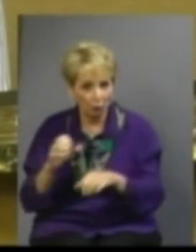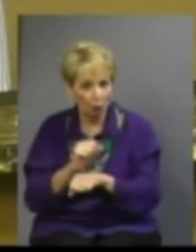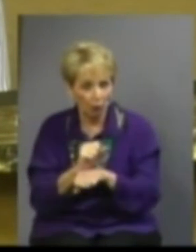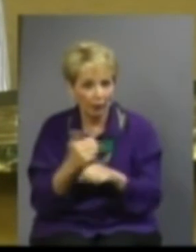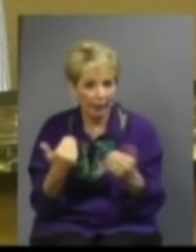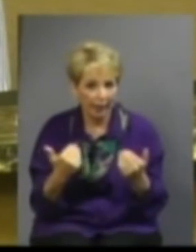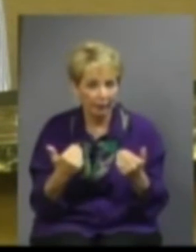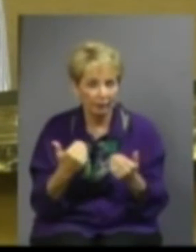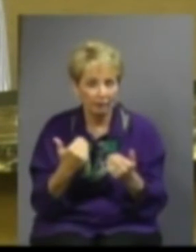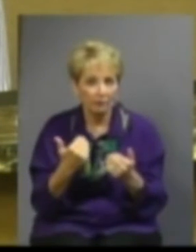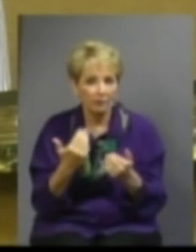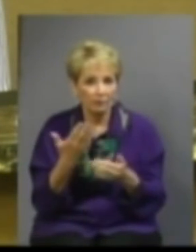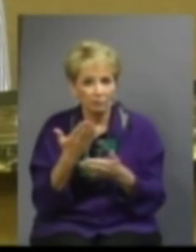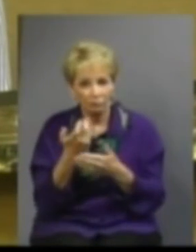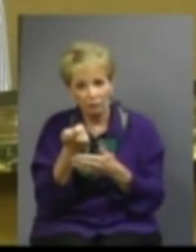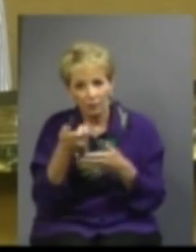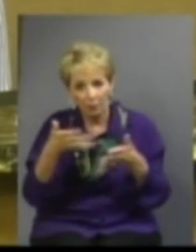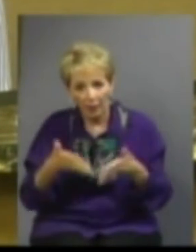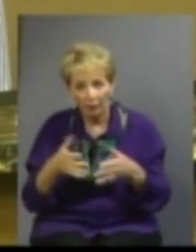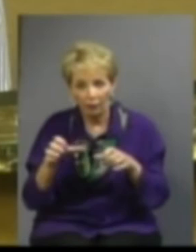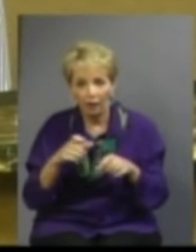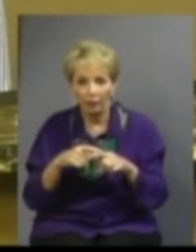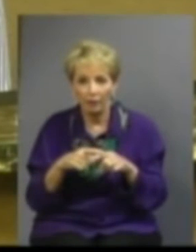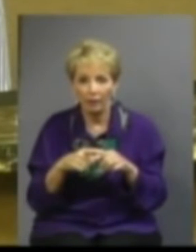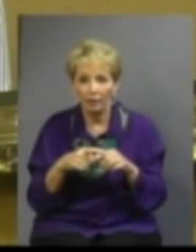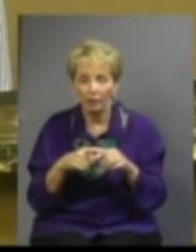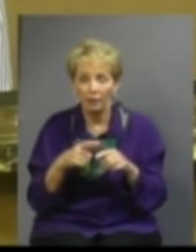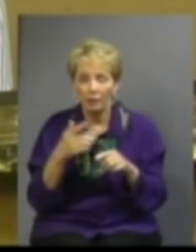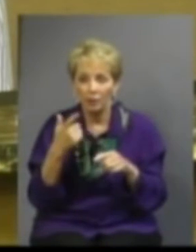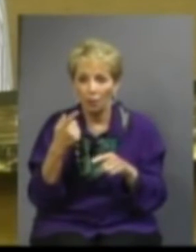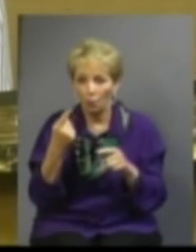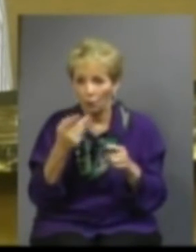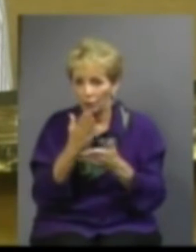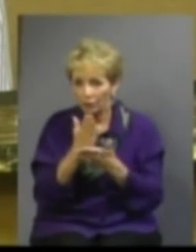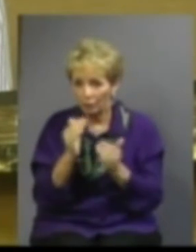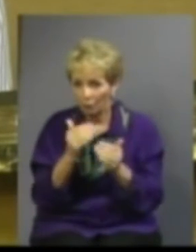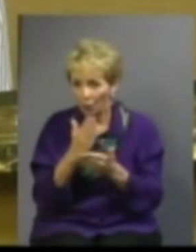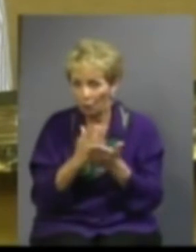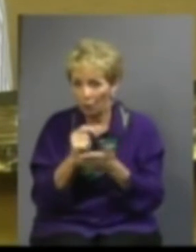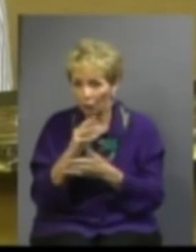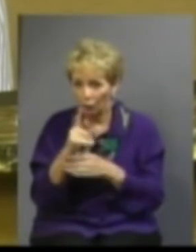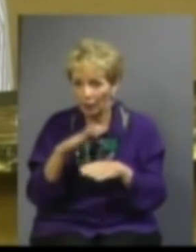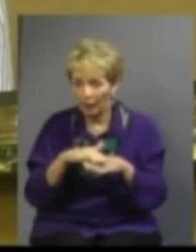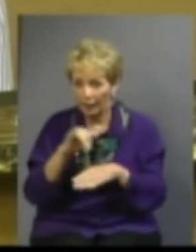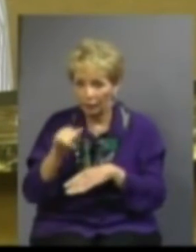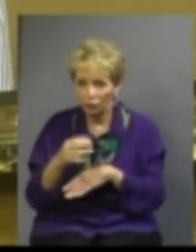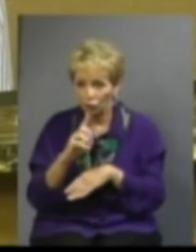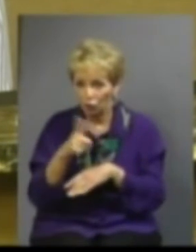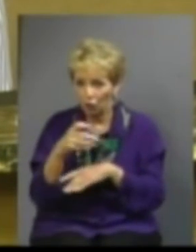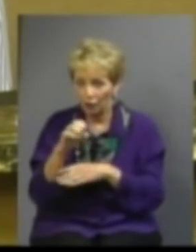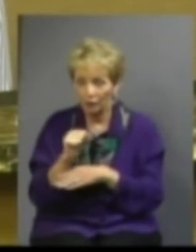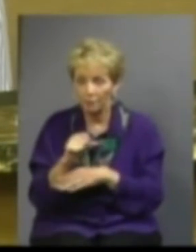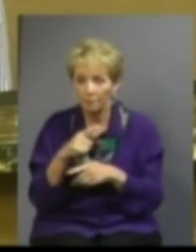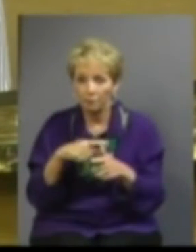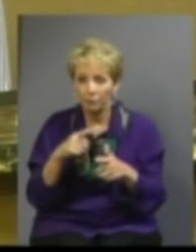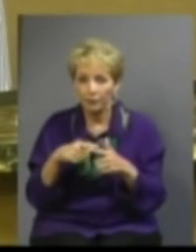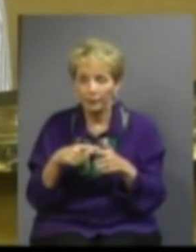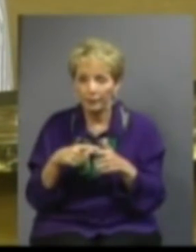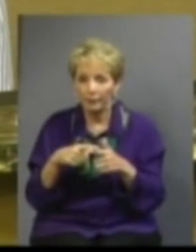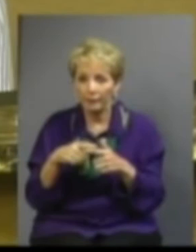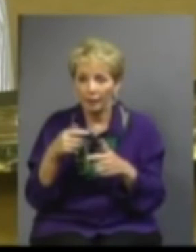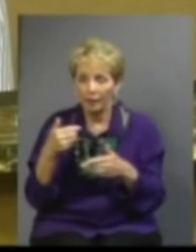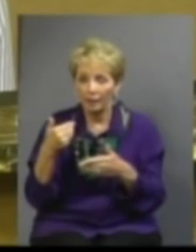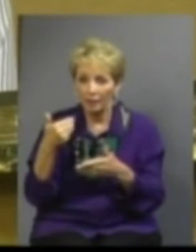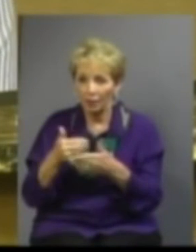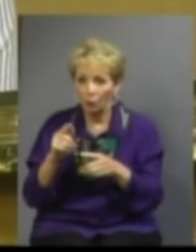now and just a little bit to be done. There's a small leg of the trail at Judges, and then around the trail,